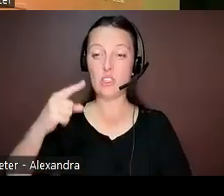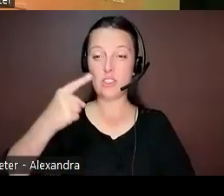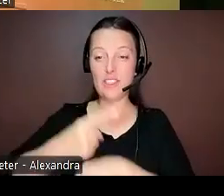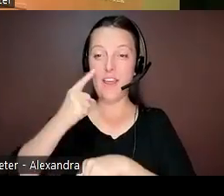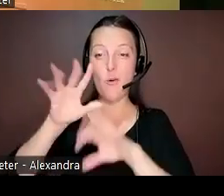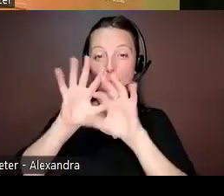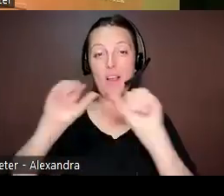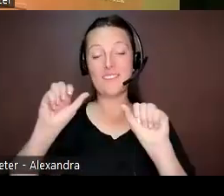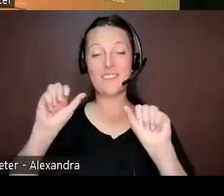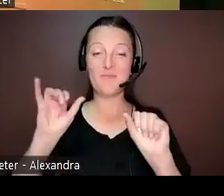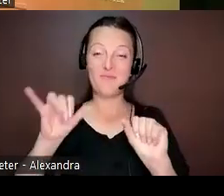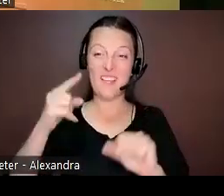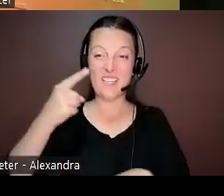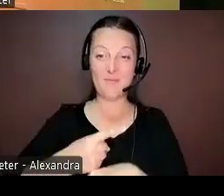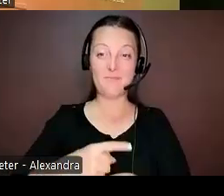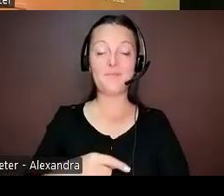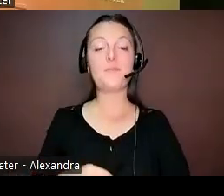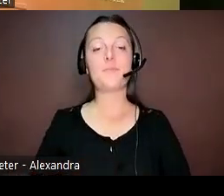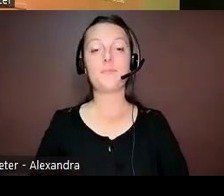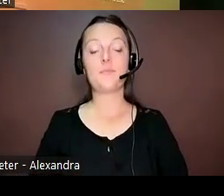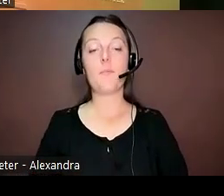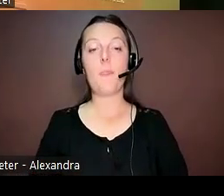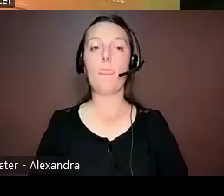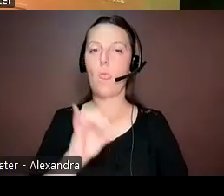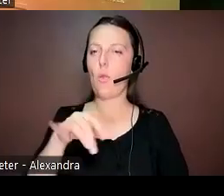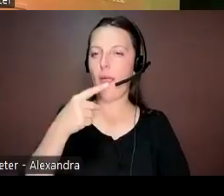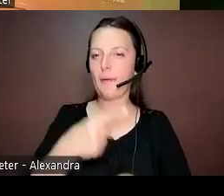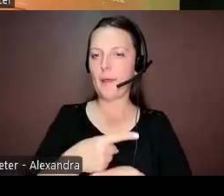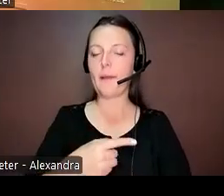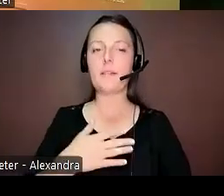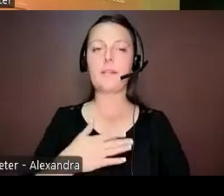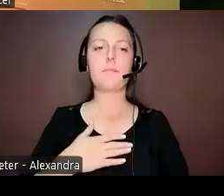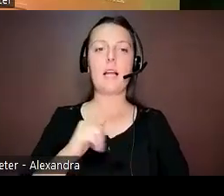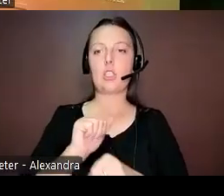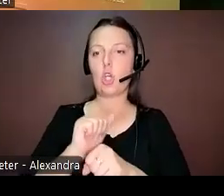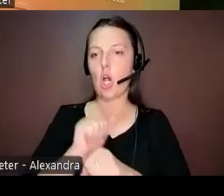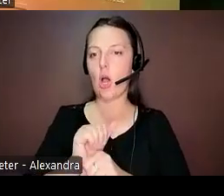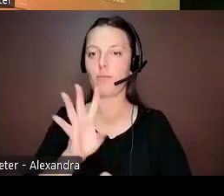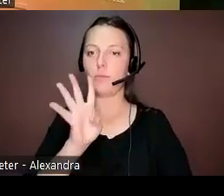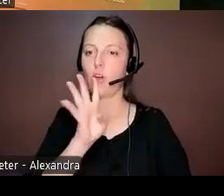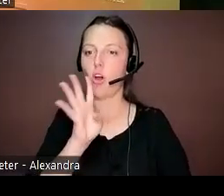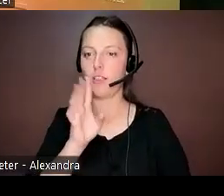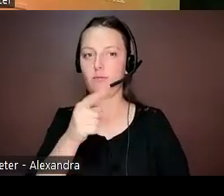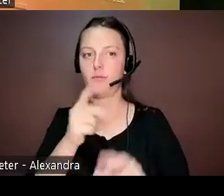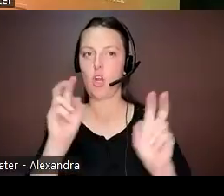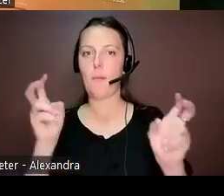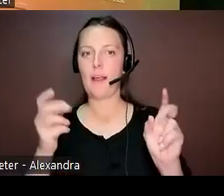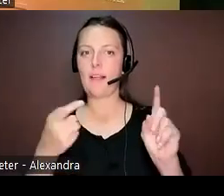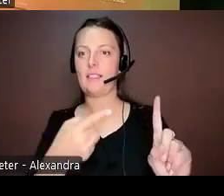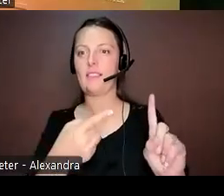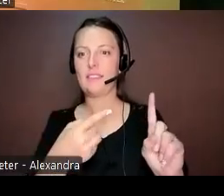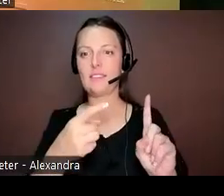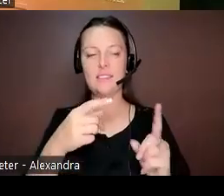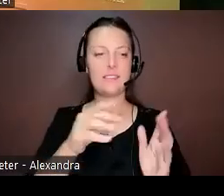actually my job talk, the psychiatrist among surgeons. And I was talking about how I